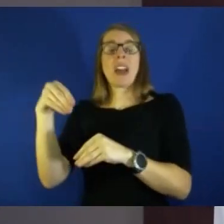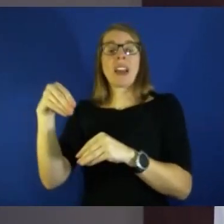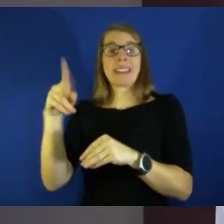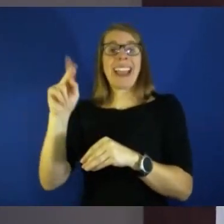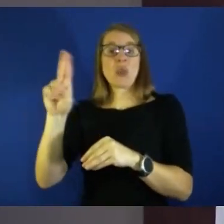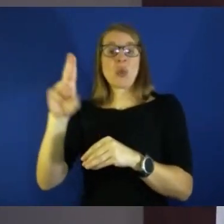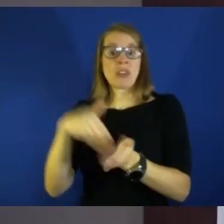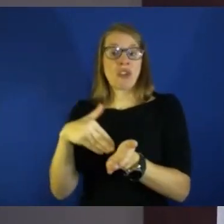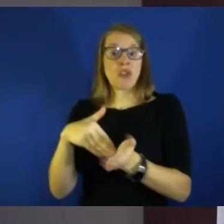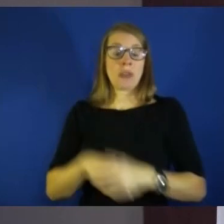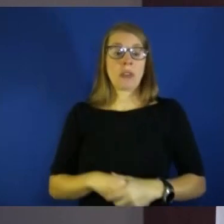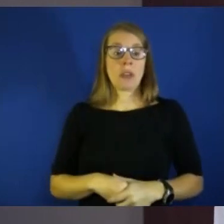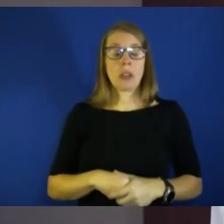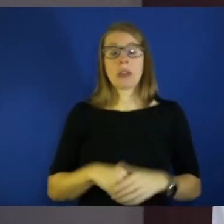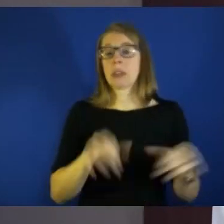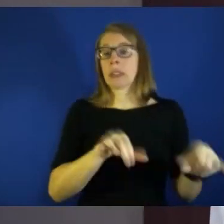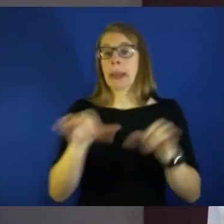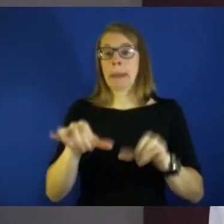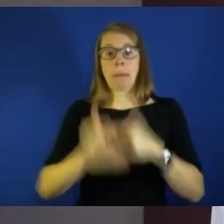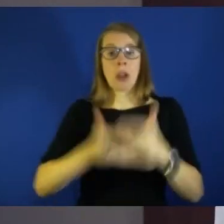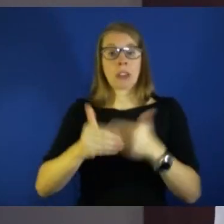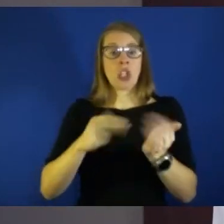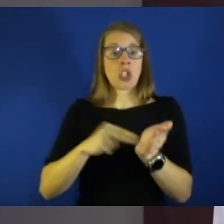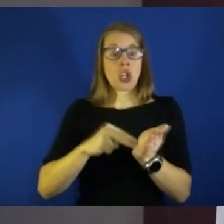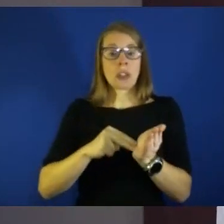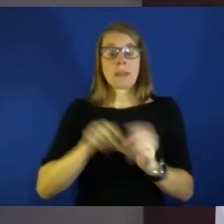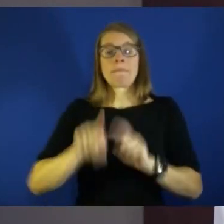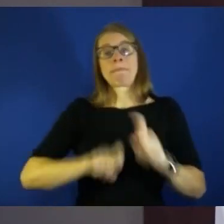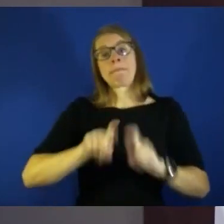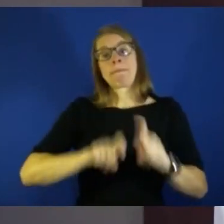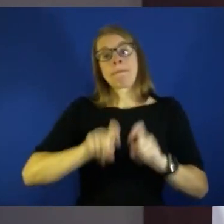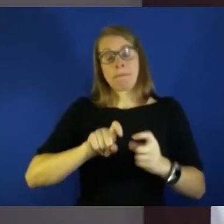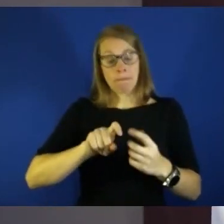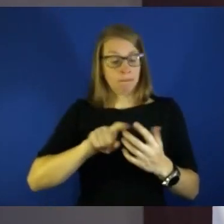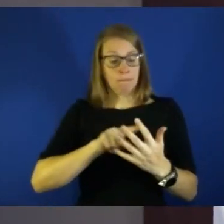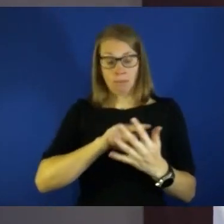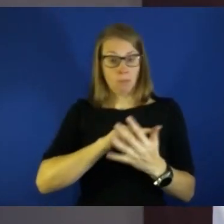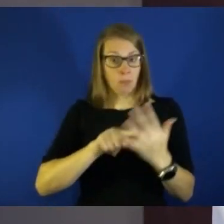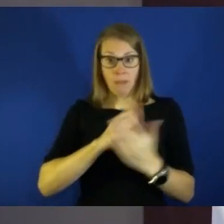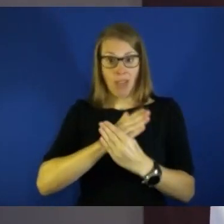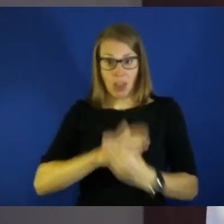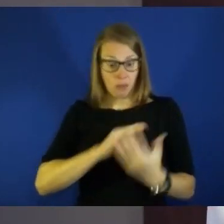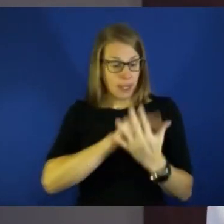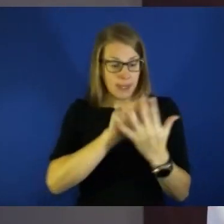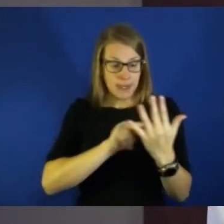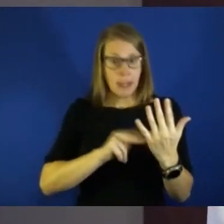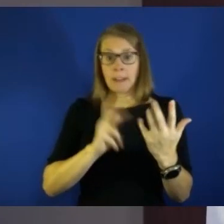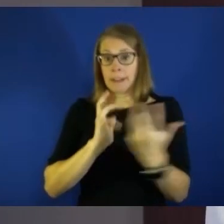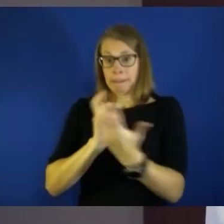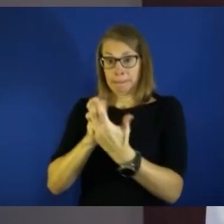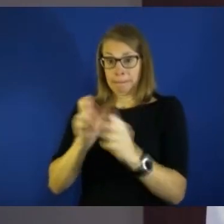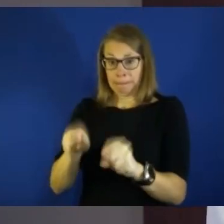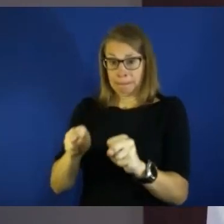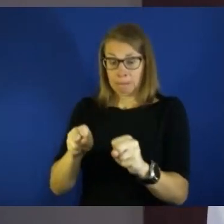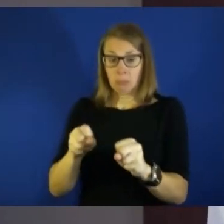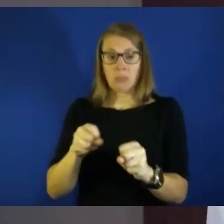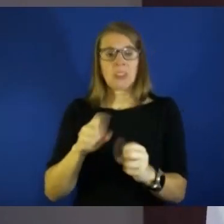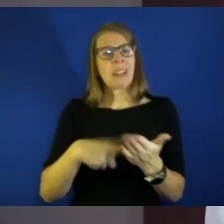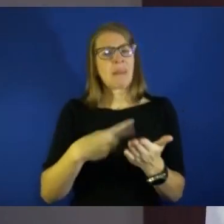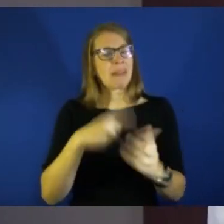medication, it's the space to do it in, and it's the staff to make sure people are receiving it correctly. Yep. Okay, so if somebody comes in, walk